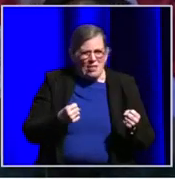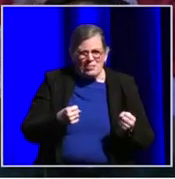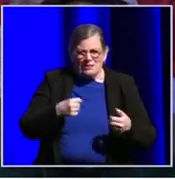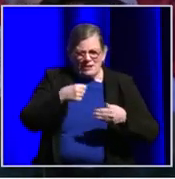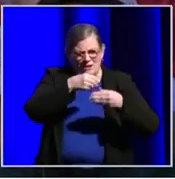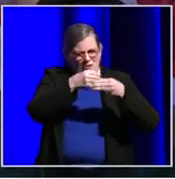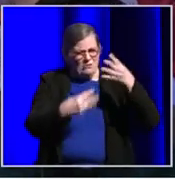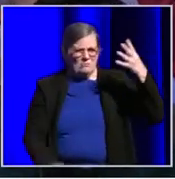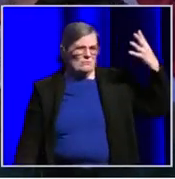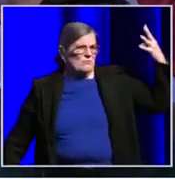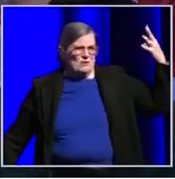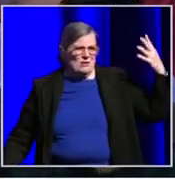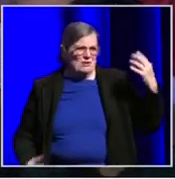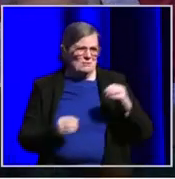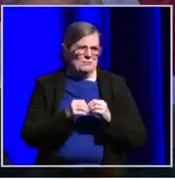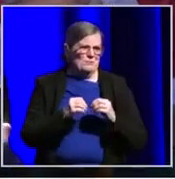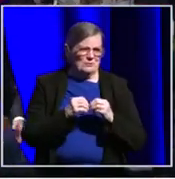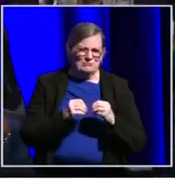opportunity to serve.